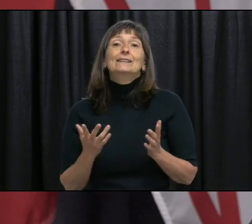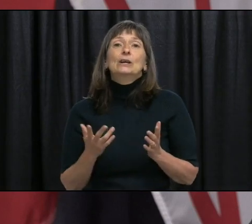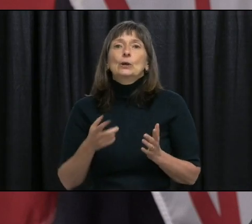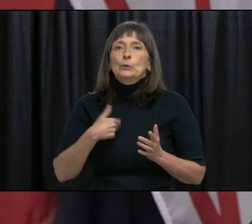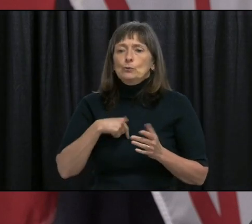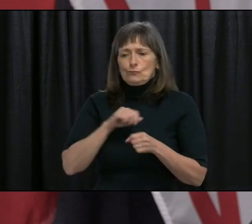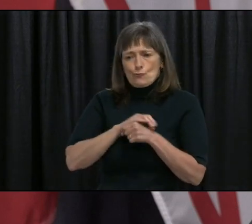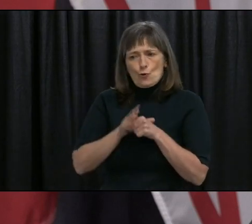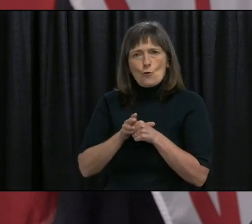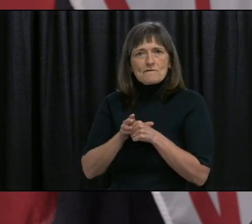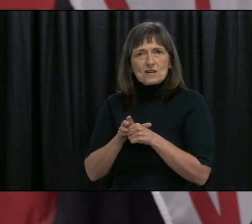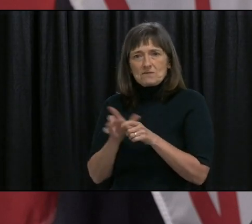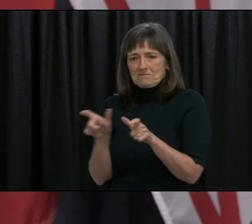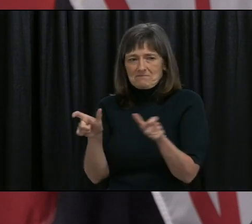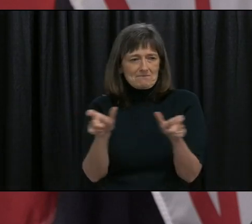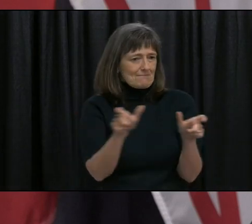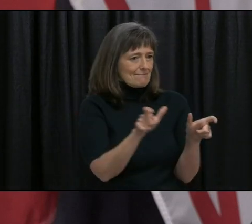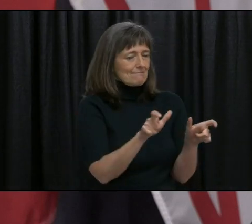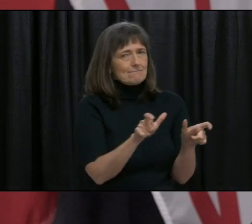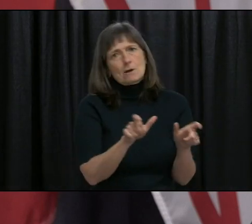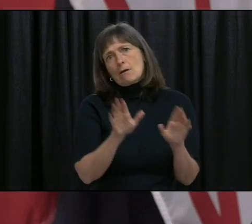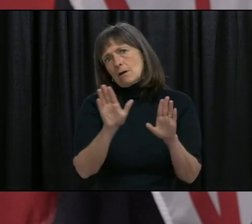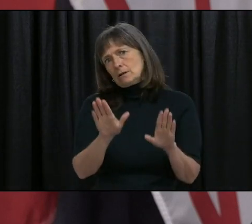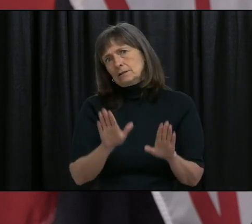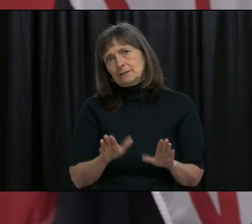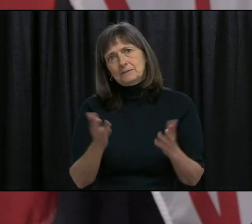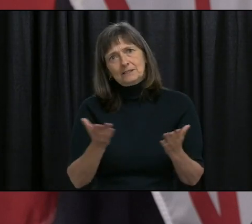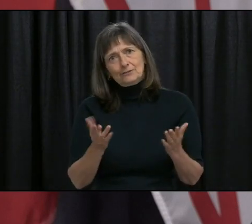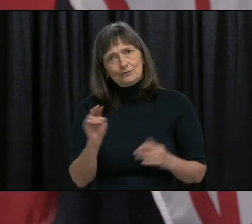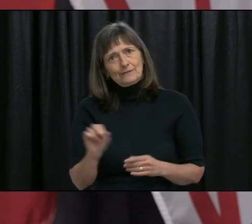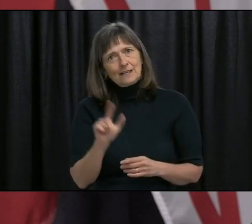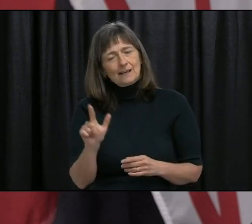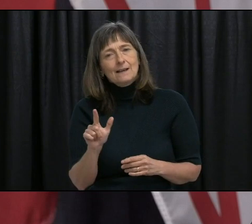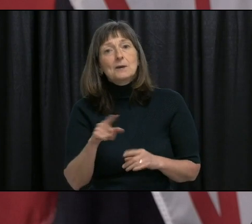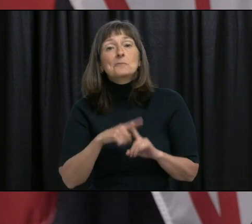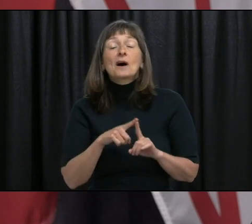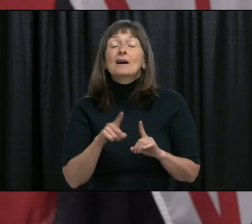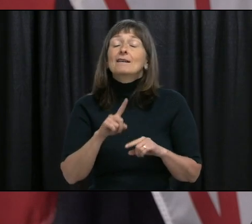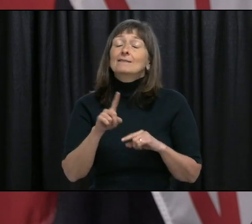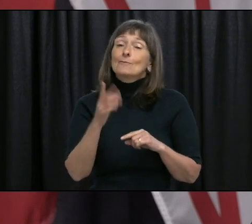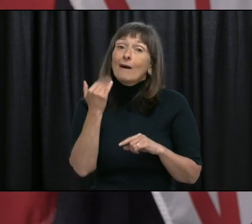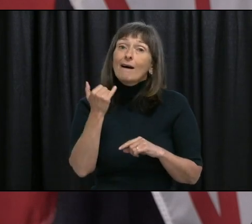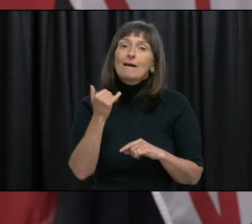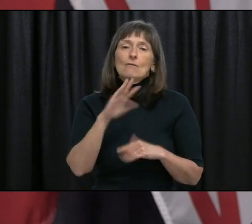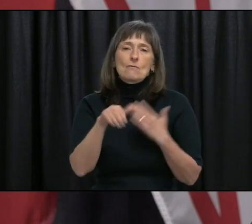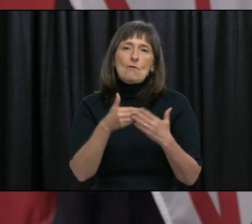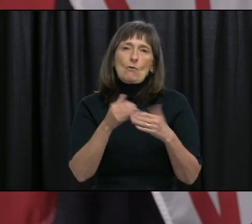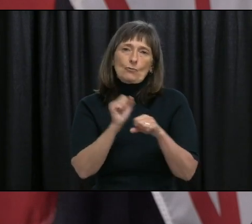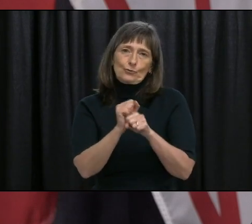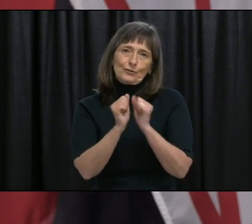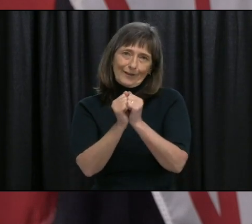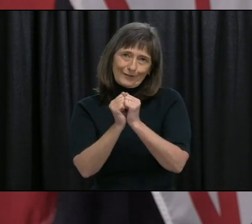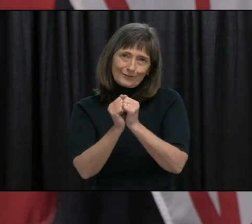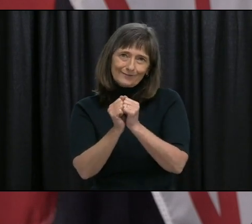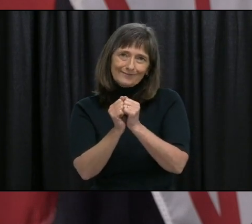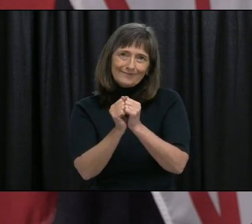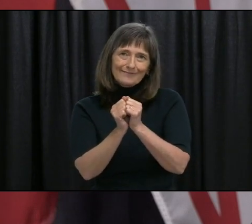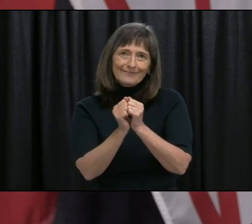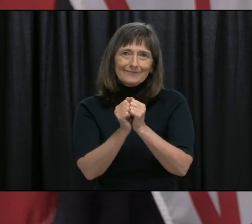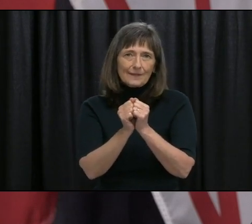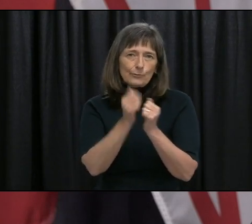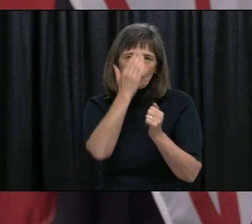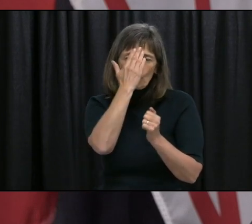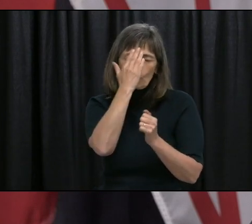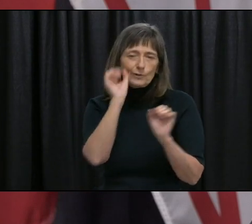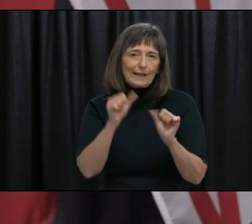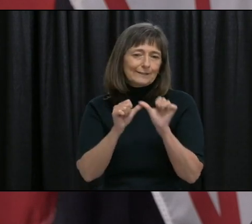keeping COVID at bay within our province, but all of this is accomplished by everyone working together, and when we do that, we know that we can keep it